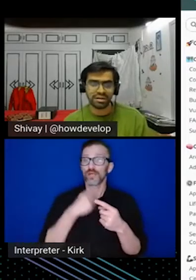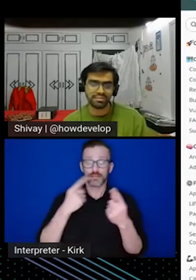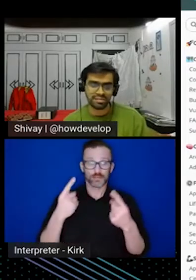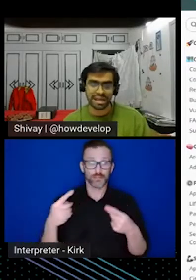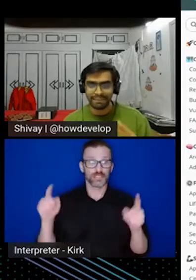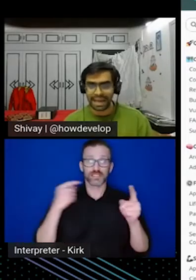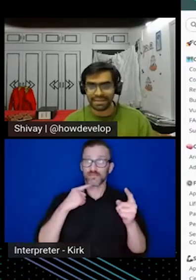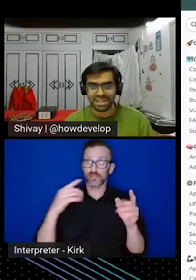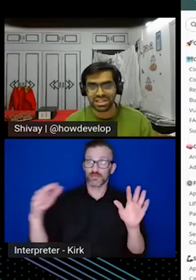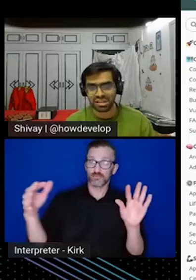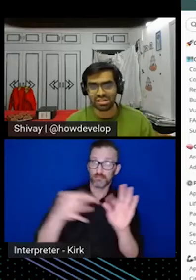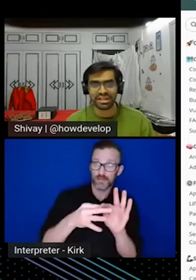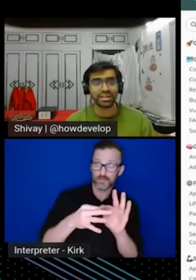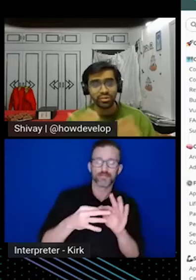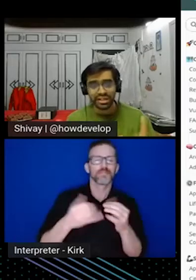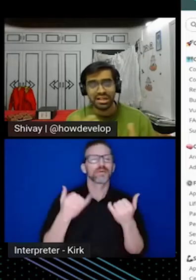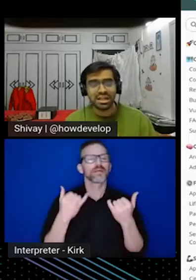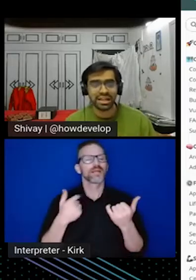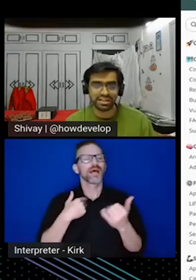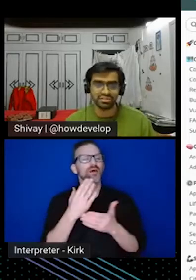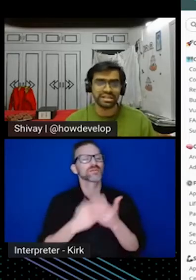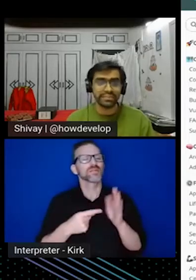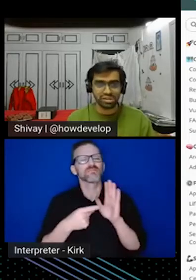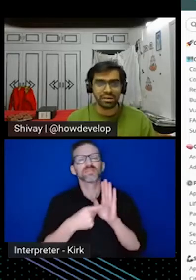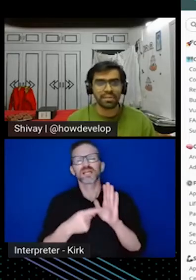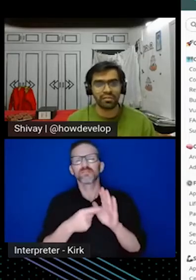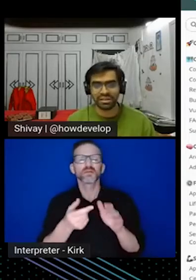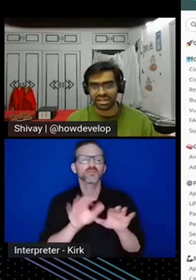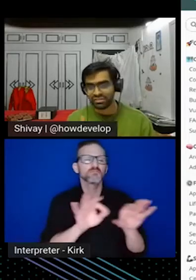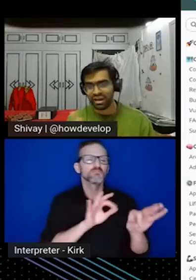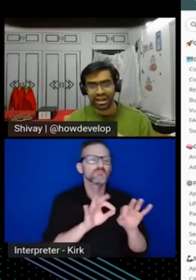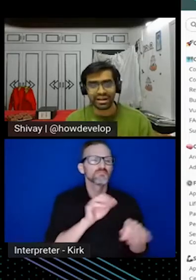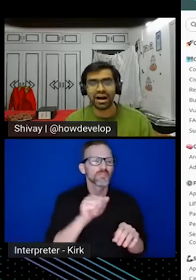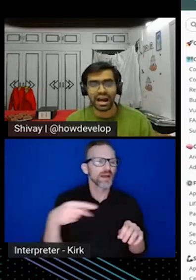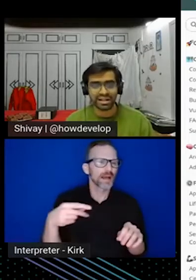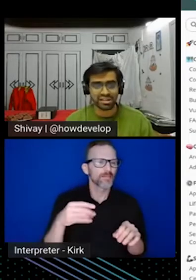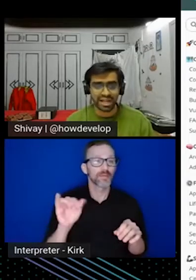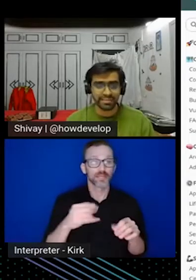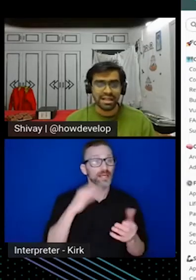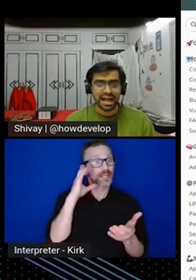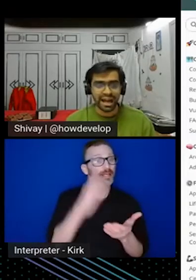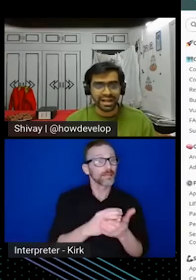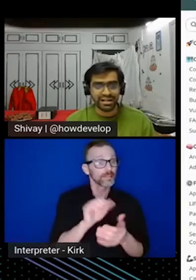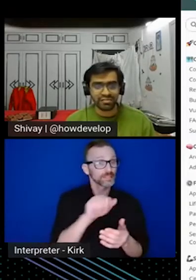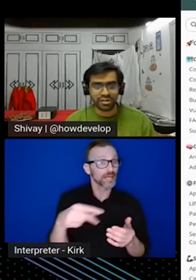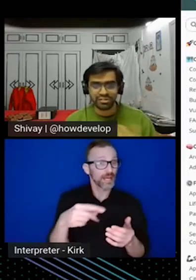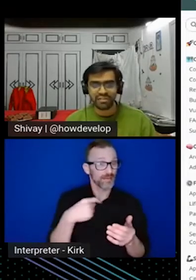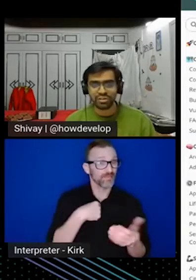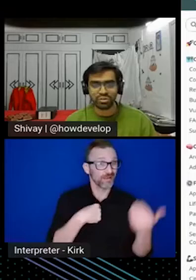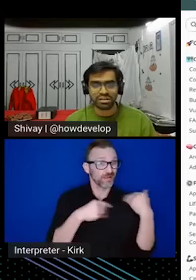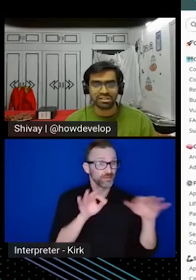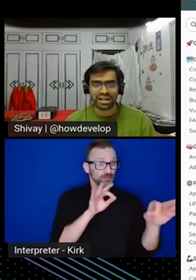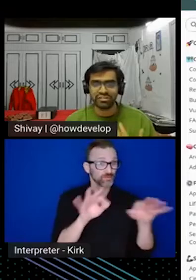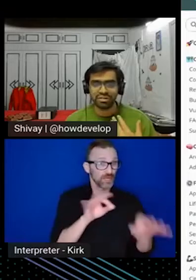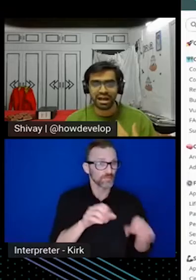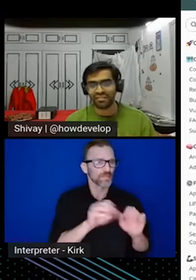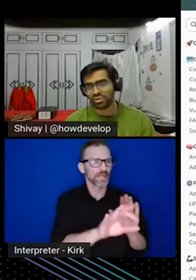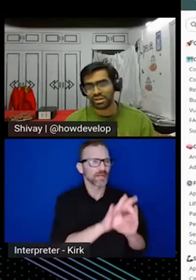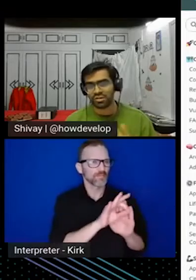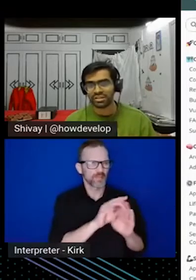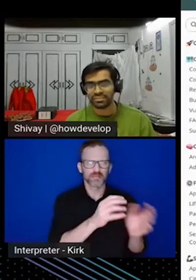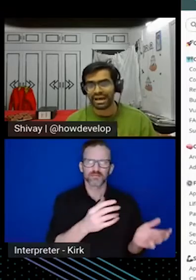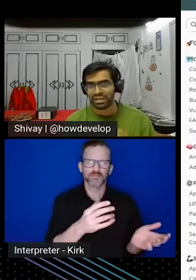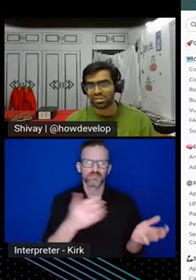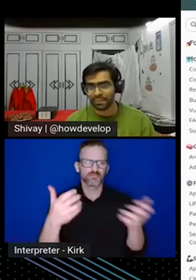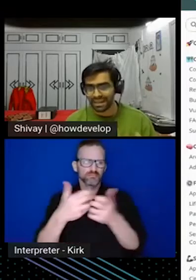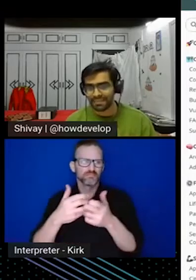run some sample applications, including the image hub one that I had described. And what you have to do is that you'll have to